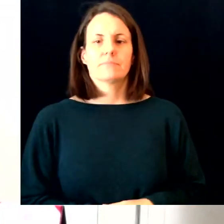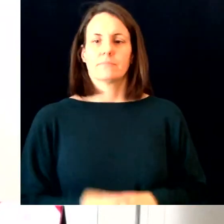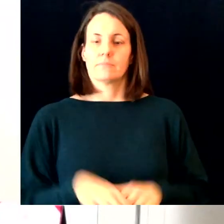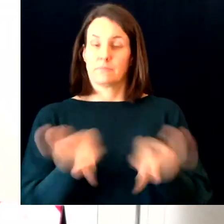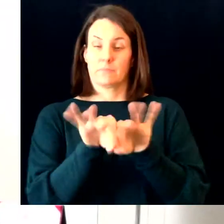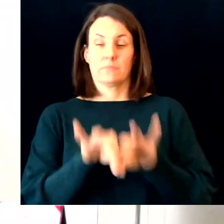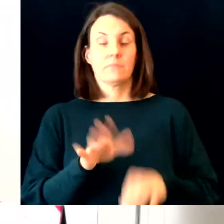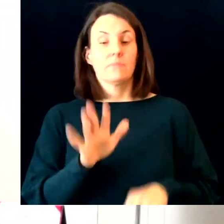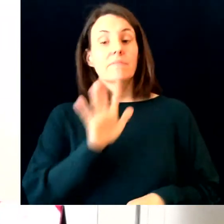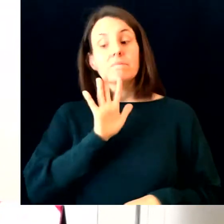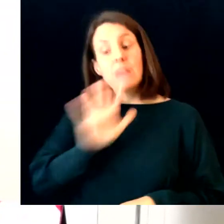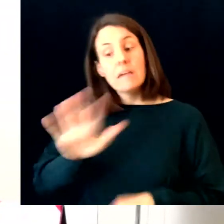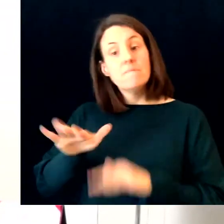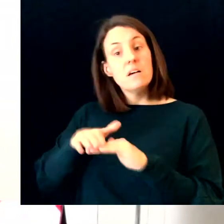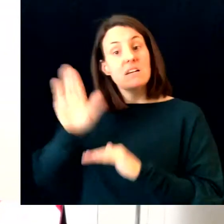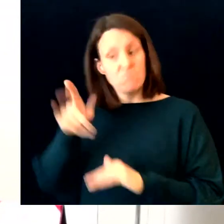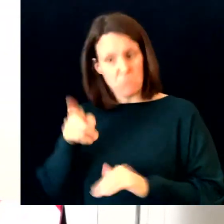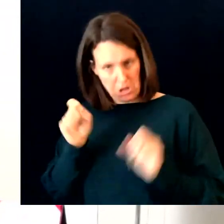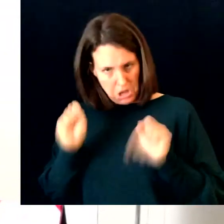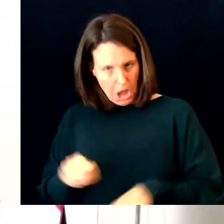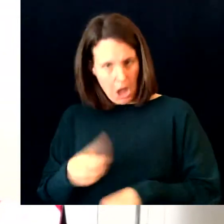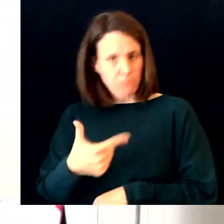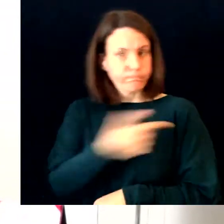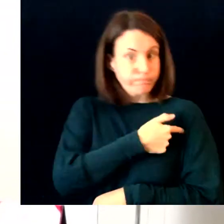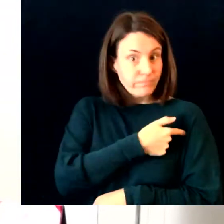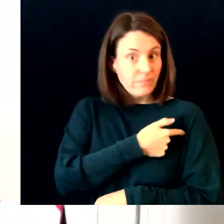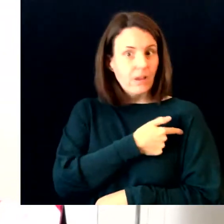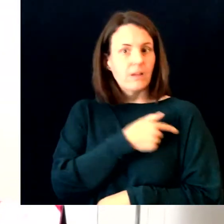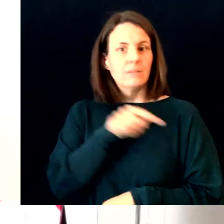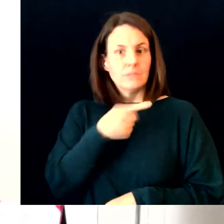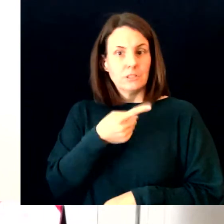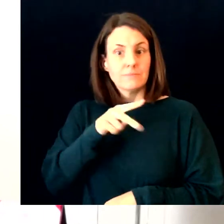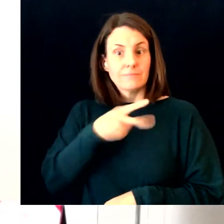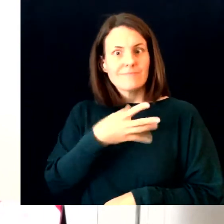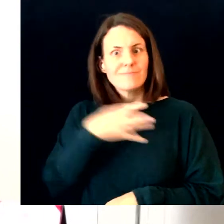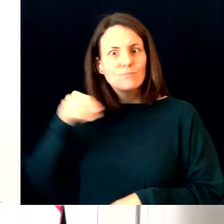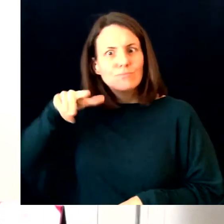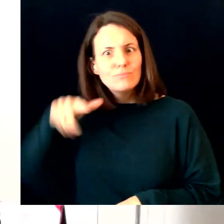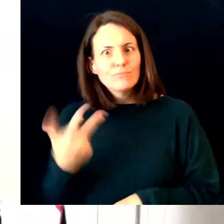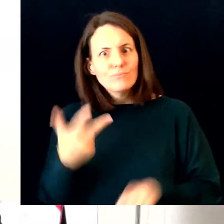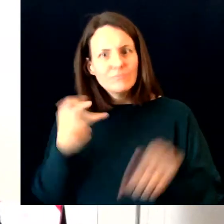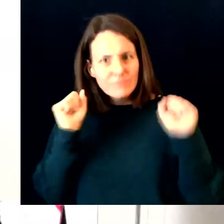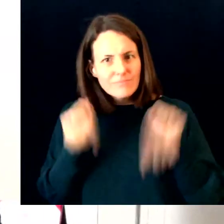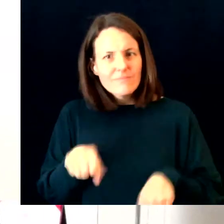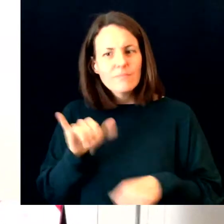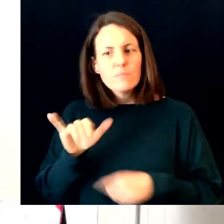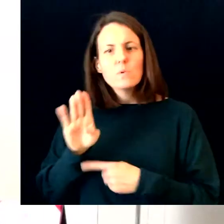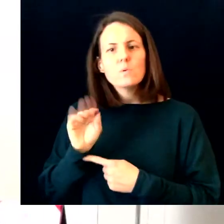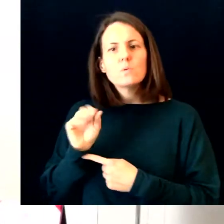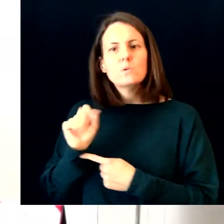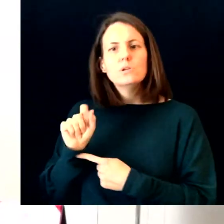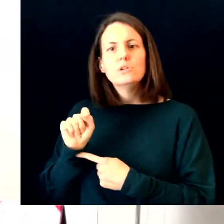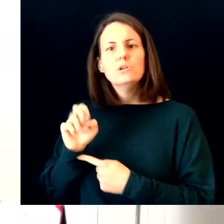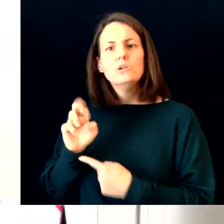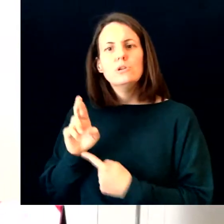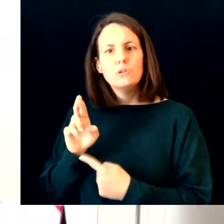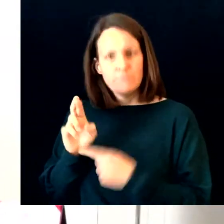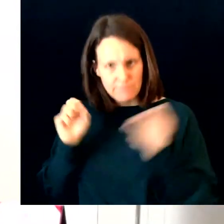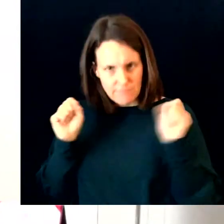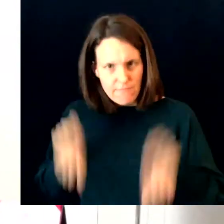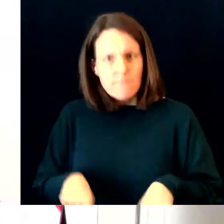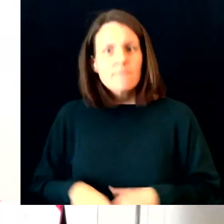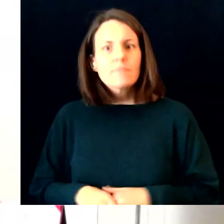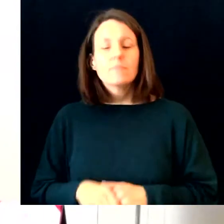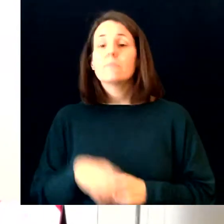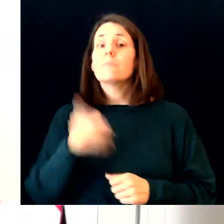to vaccines.gov, or you can call 211 if you're not able to access the internet. When you're